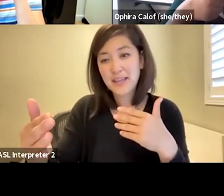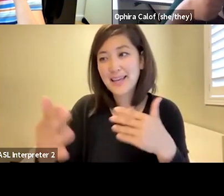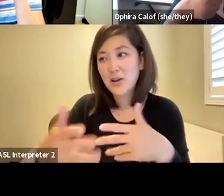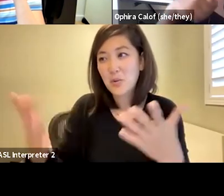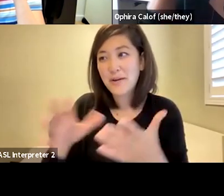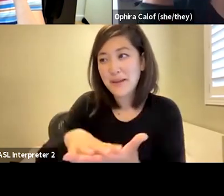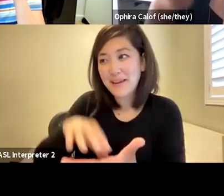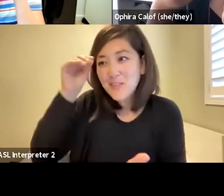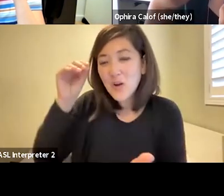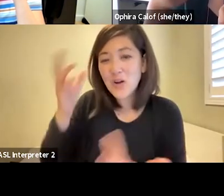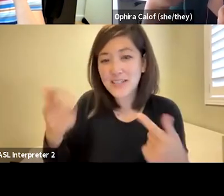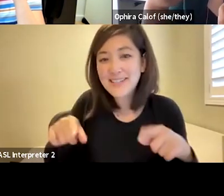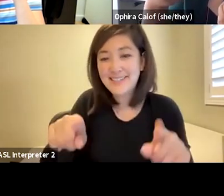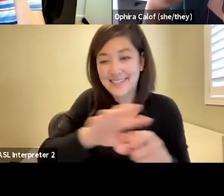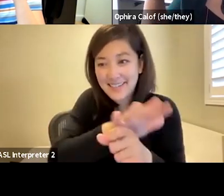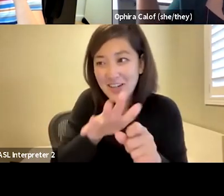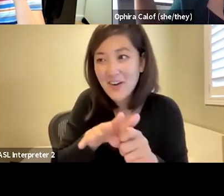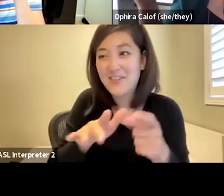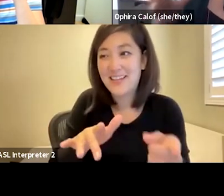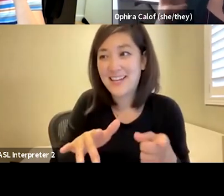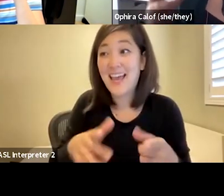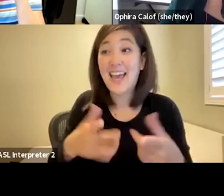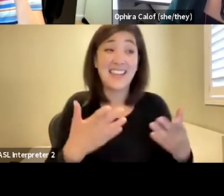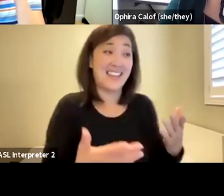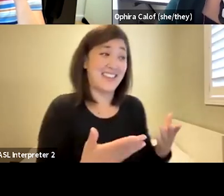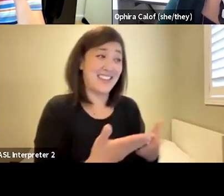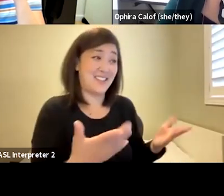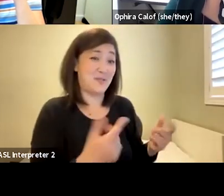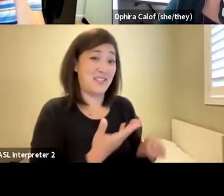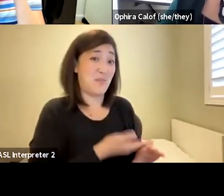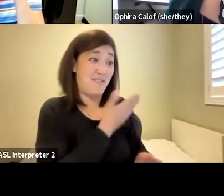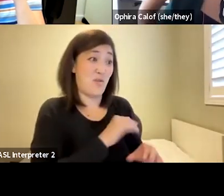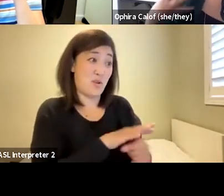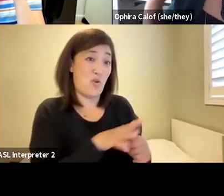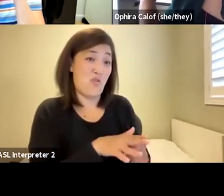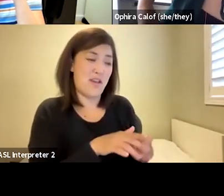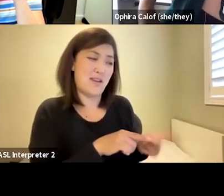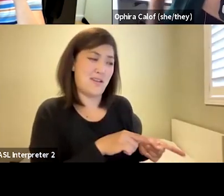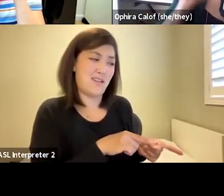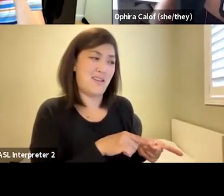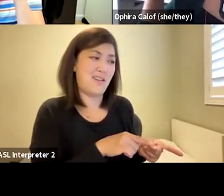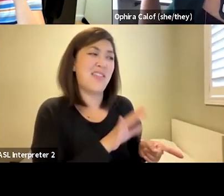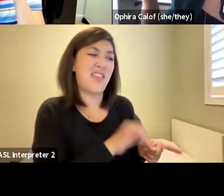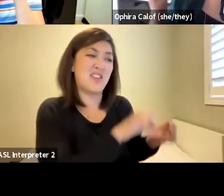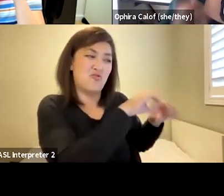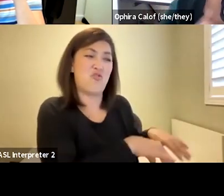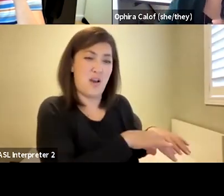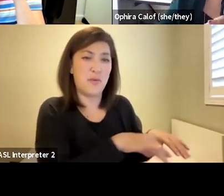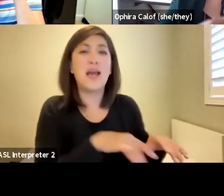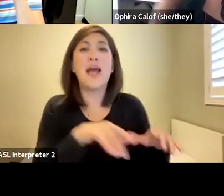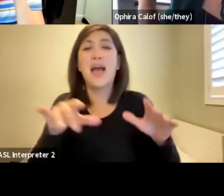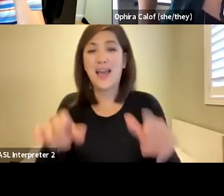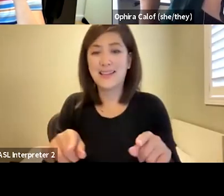that we've learned and we take some of the things we were doing before and create rooms and meetings